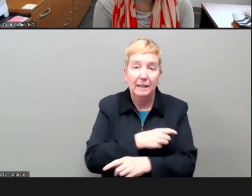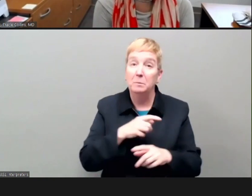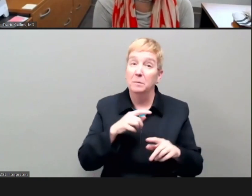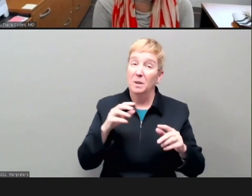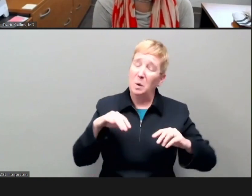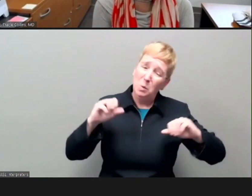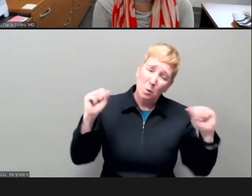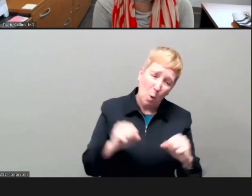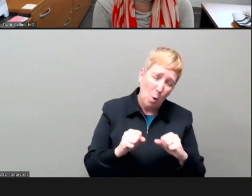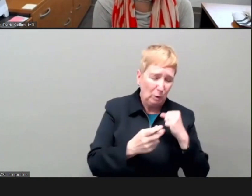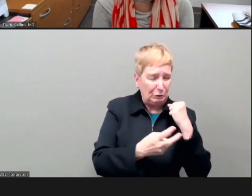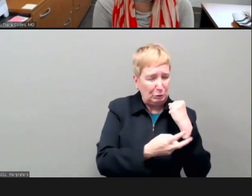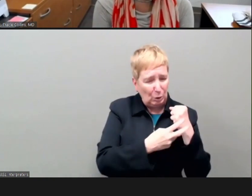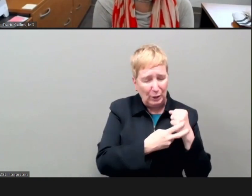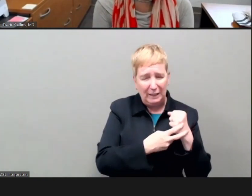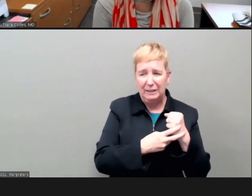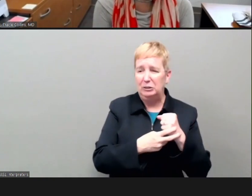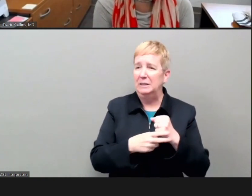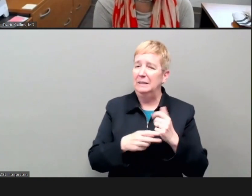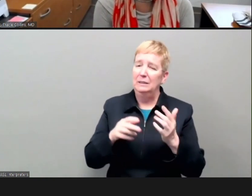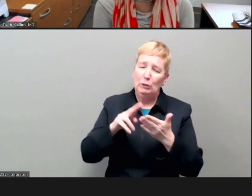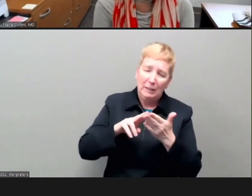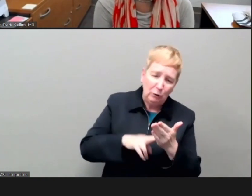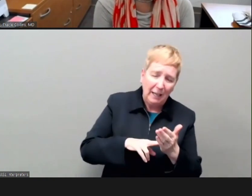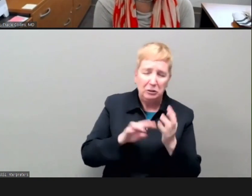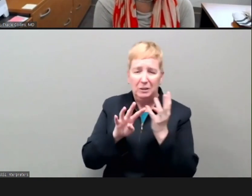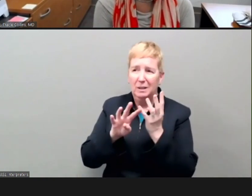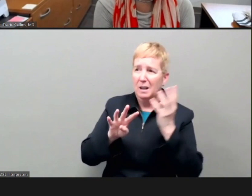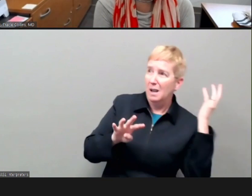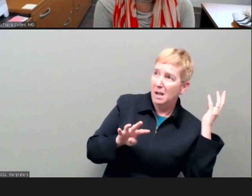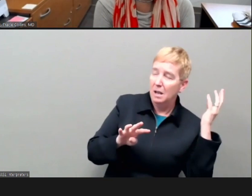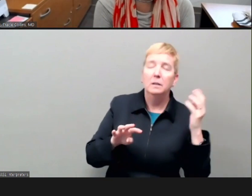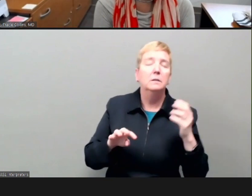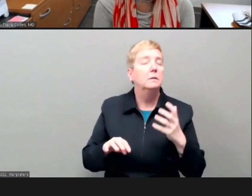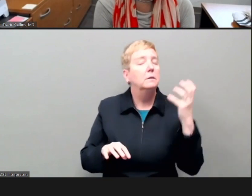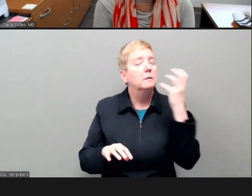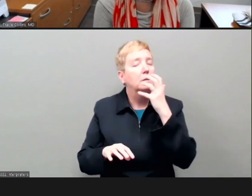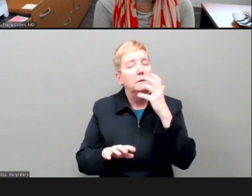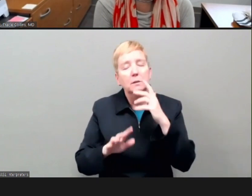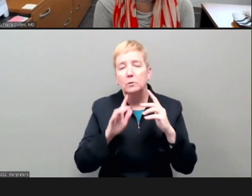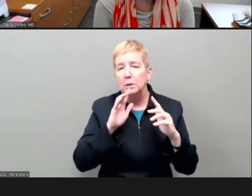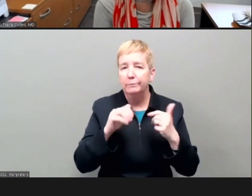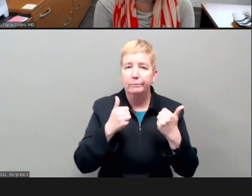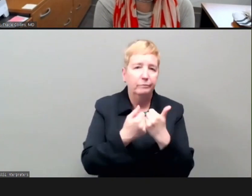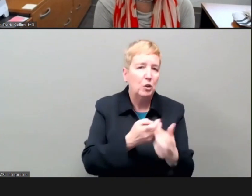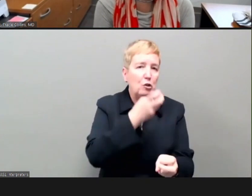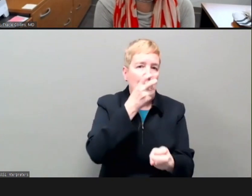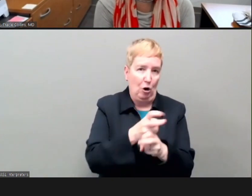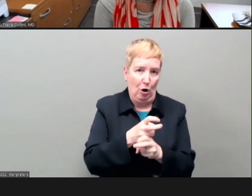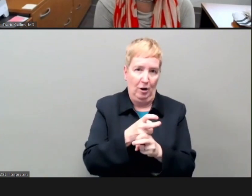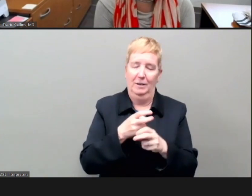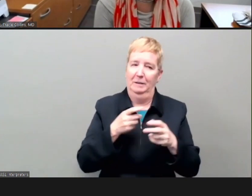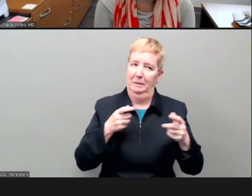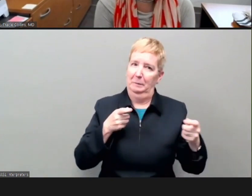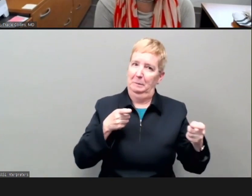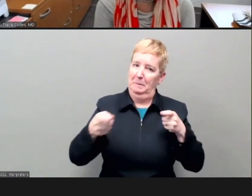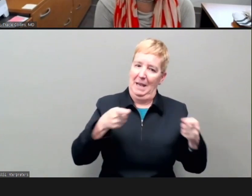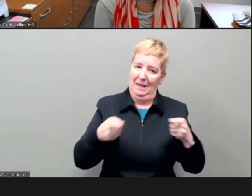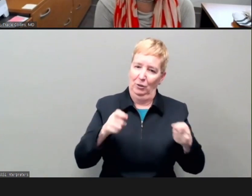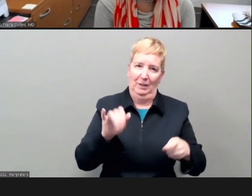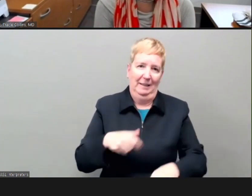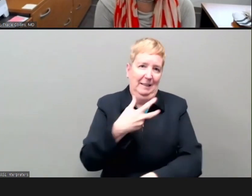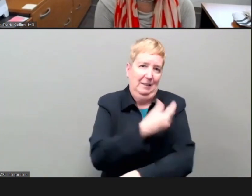process, the priority populations, you know, it is a lot harder to manage this